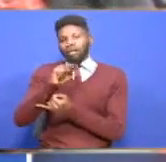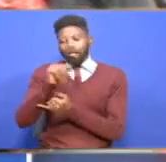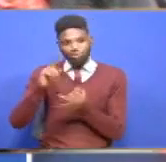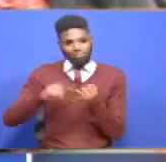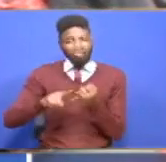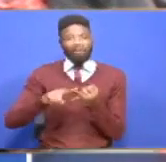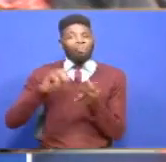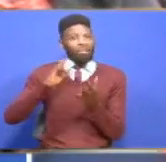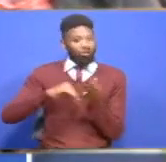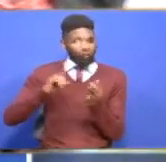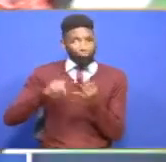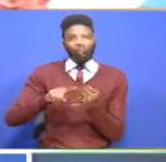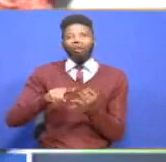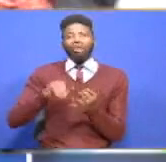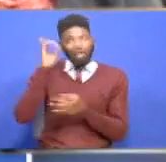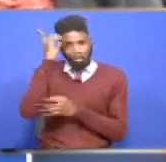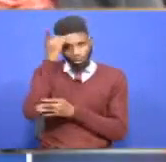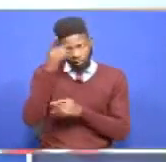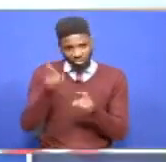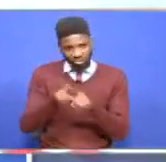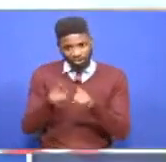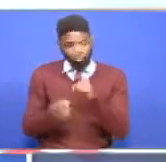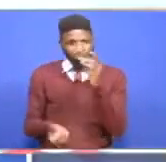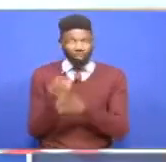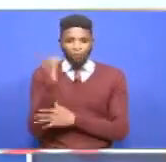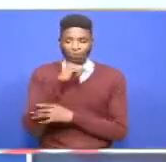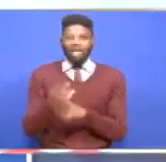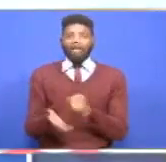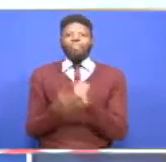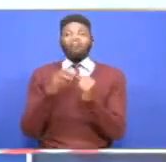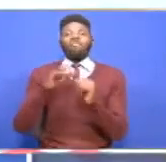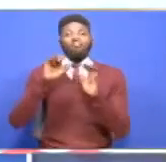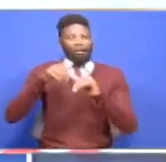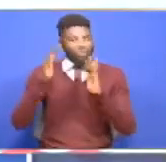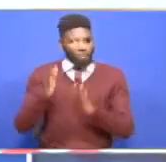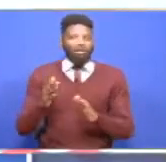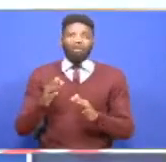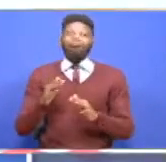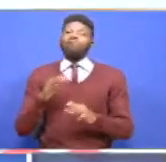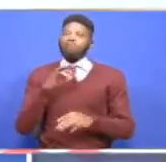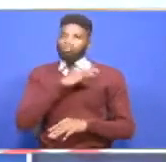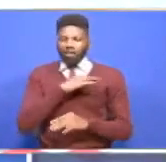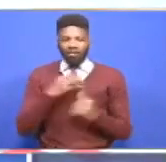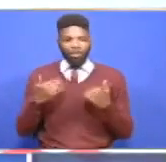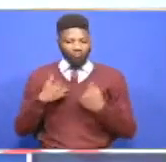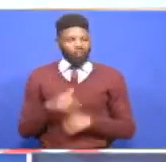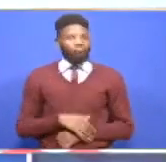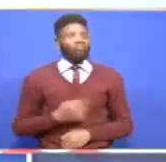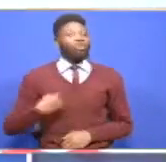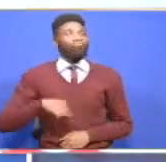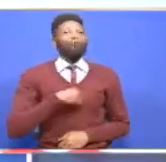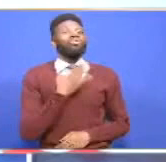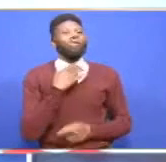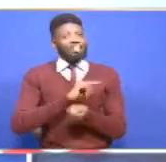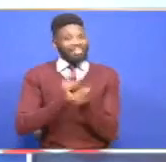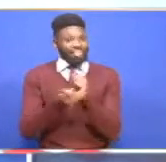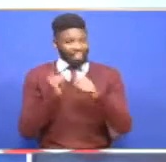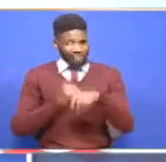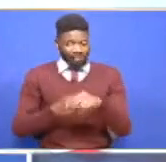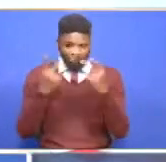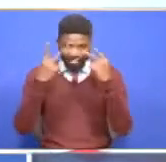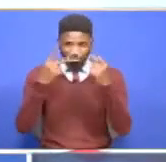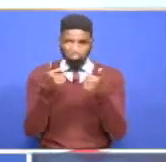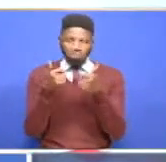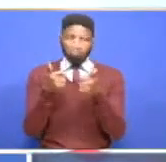to offer coffee farmers value for their money. Tunataka kuirekebisha. Tukiona iko sawasawa, tutaita wakulima